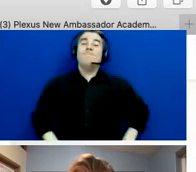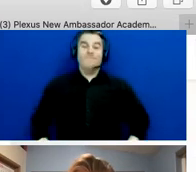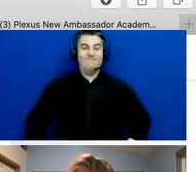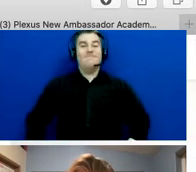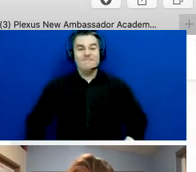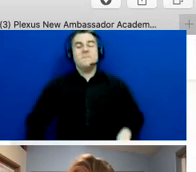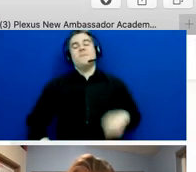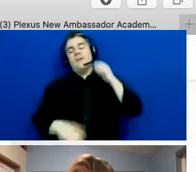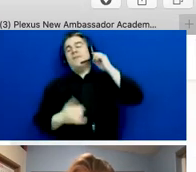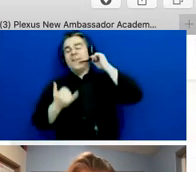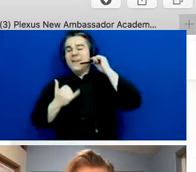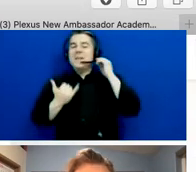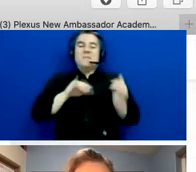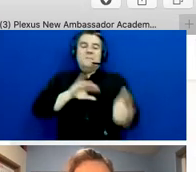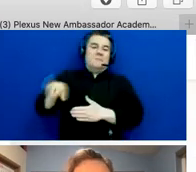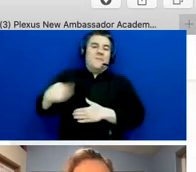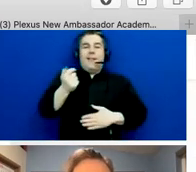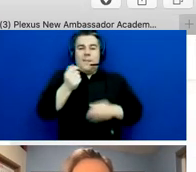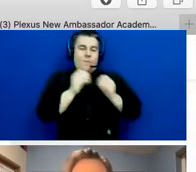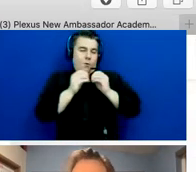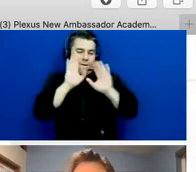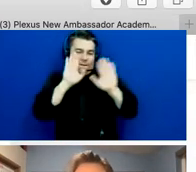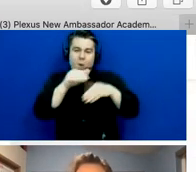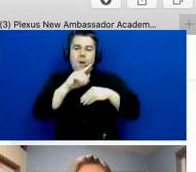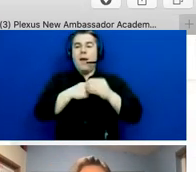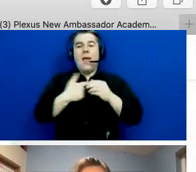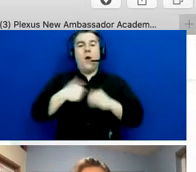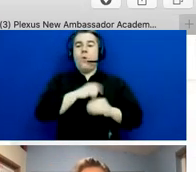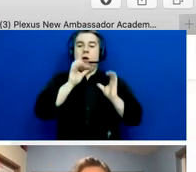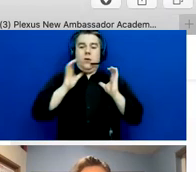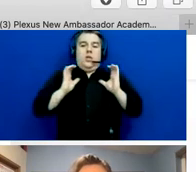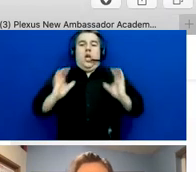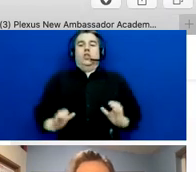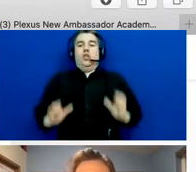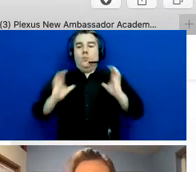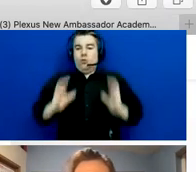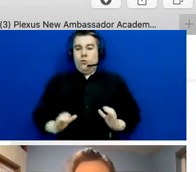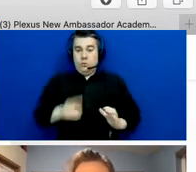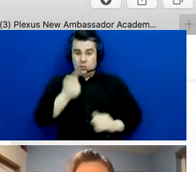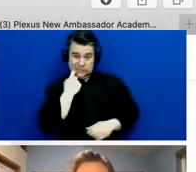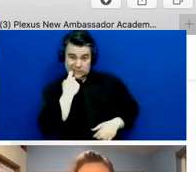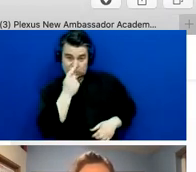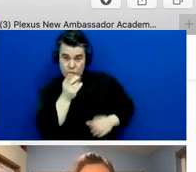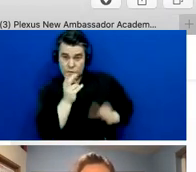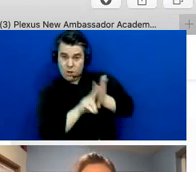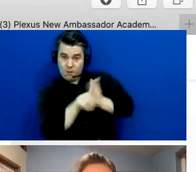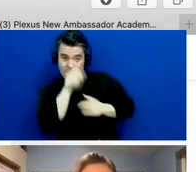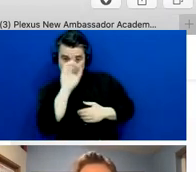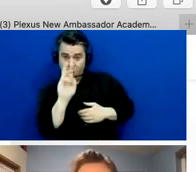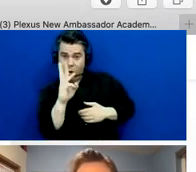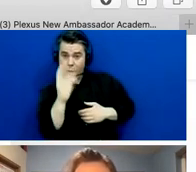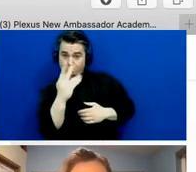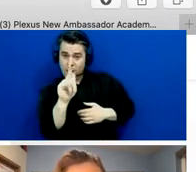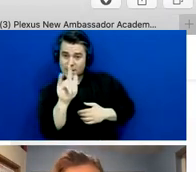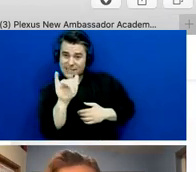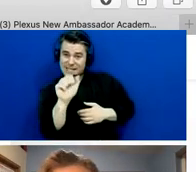Now I want to kind of focus in a little bit more on our customers. If you just signed up for wholesale because you wanted the